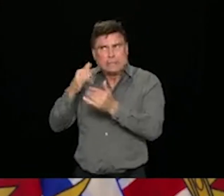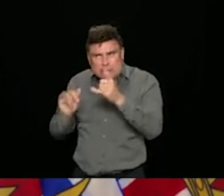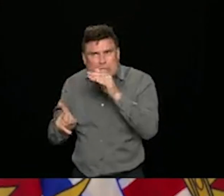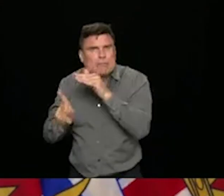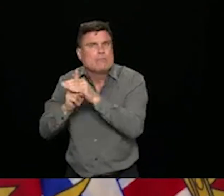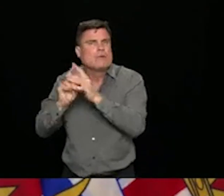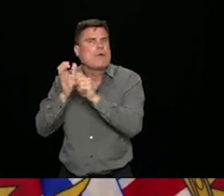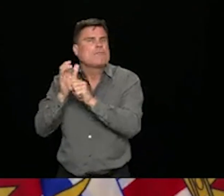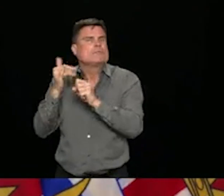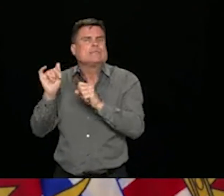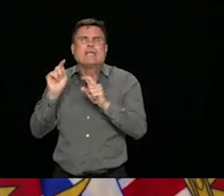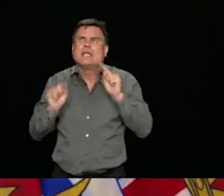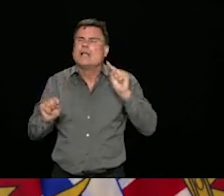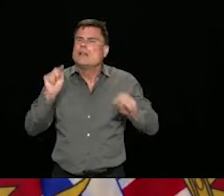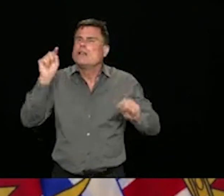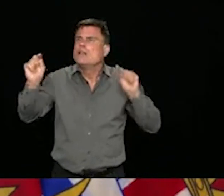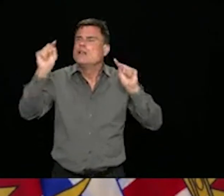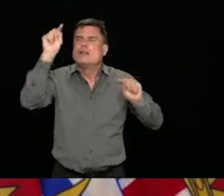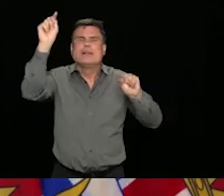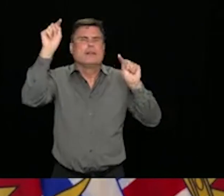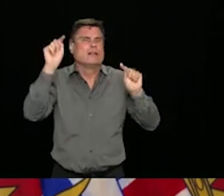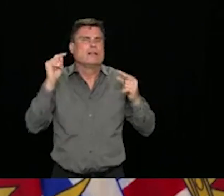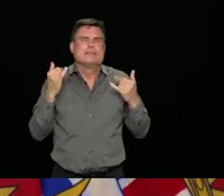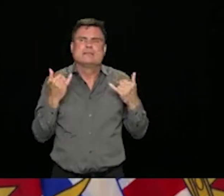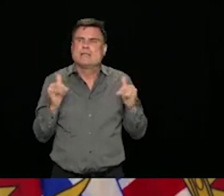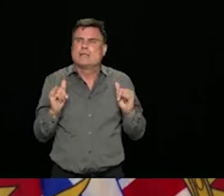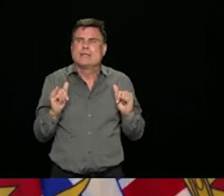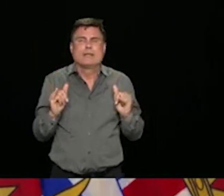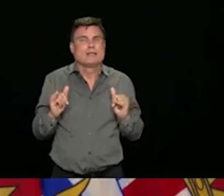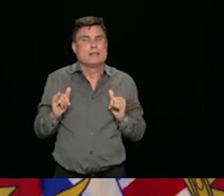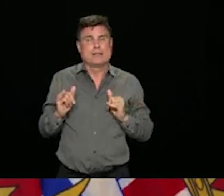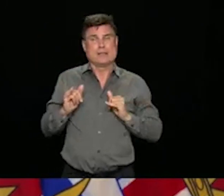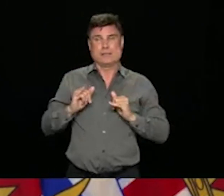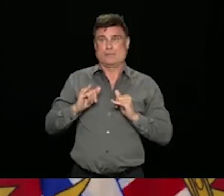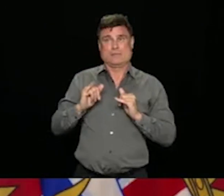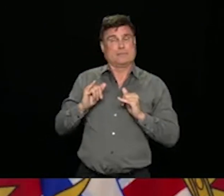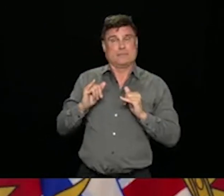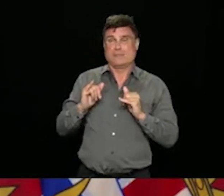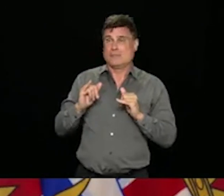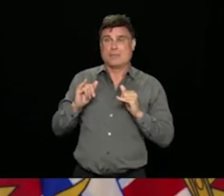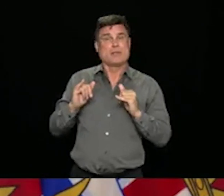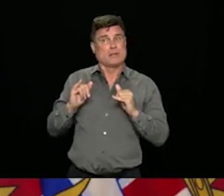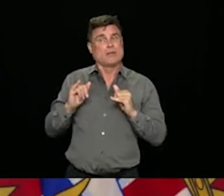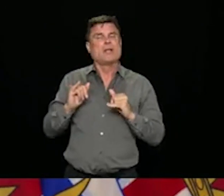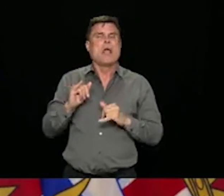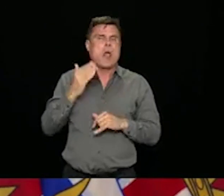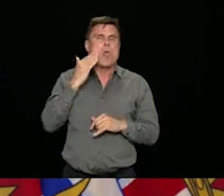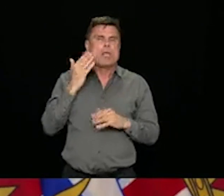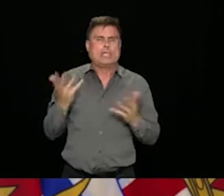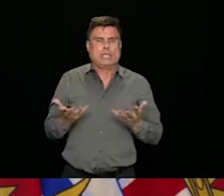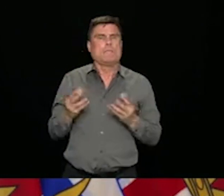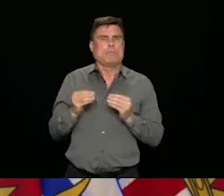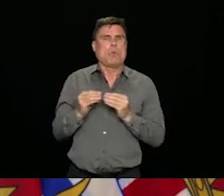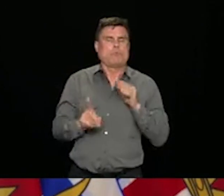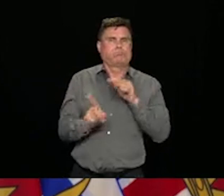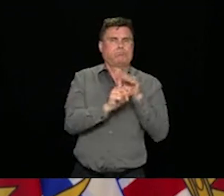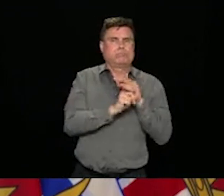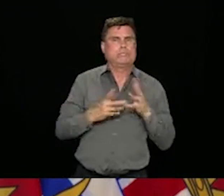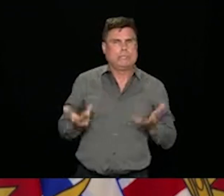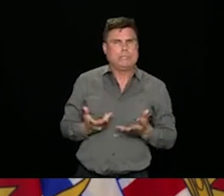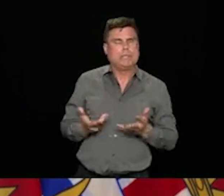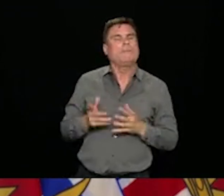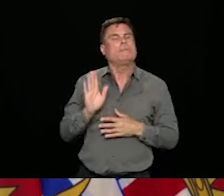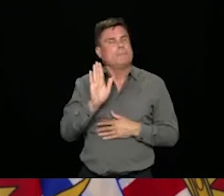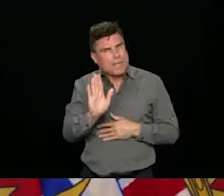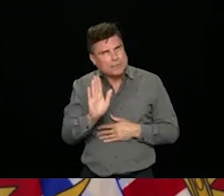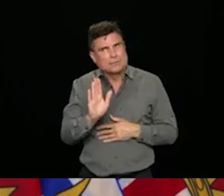where we're seeing most of it. So at this point, this approach has really served us well. And I think we should